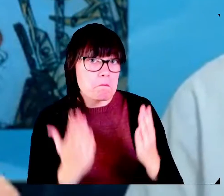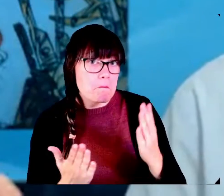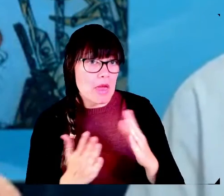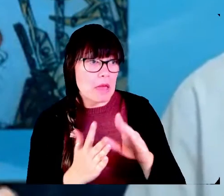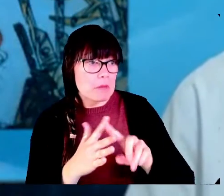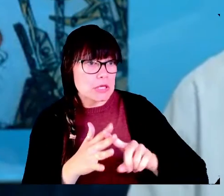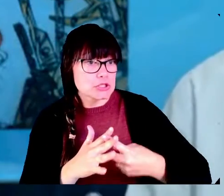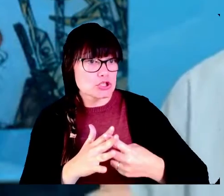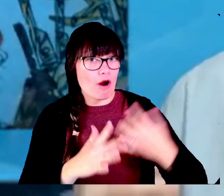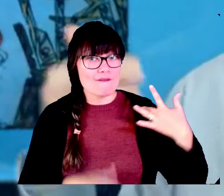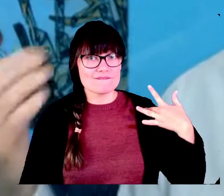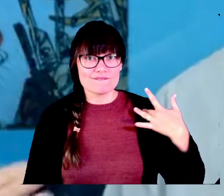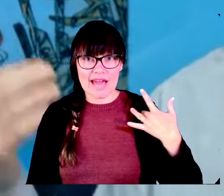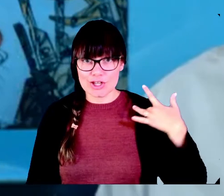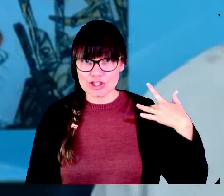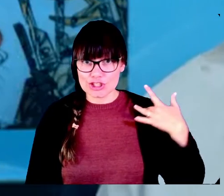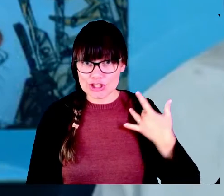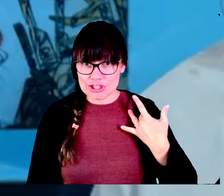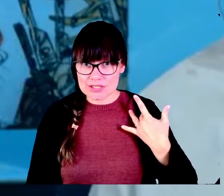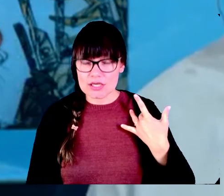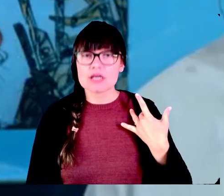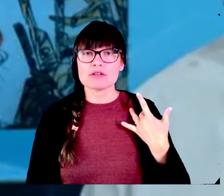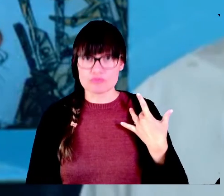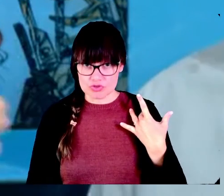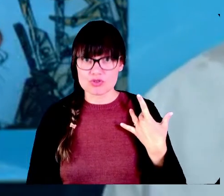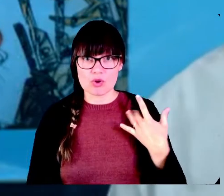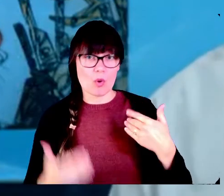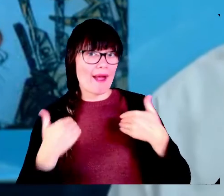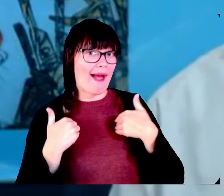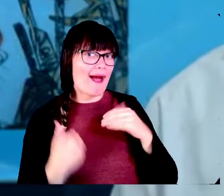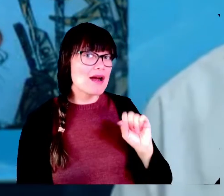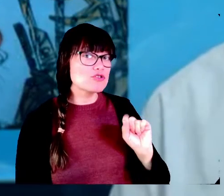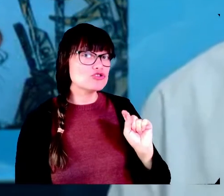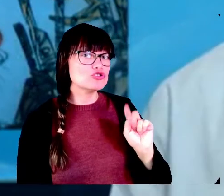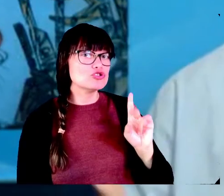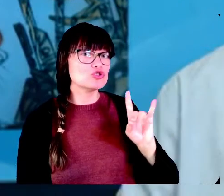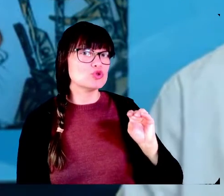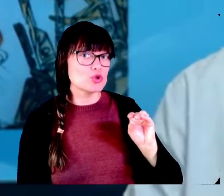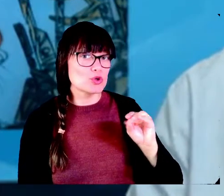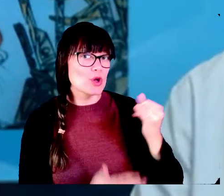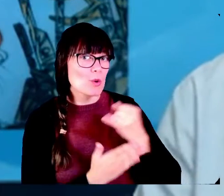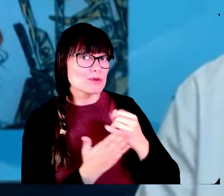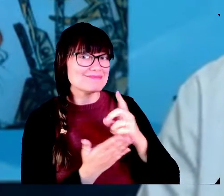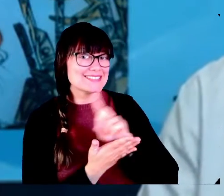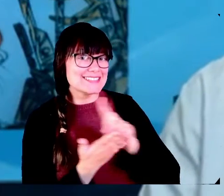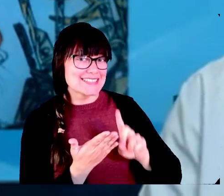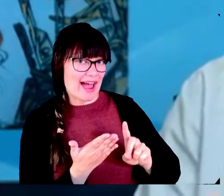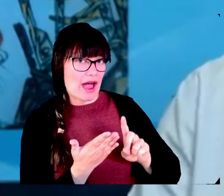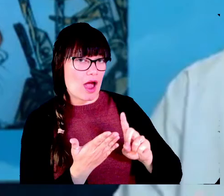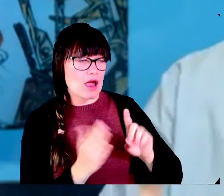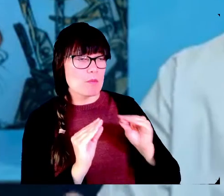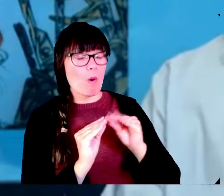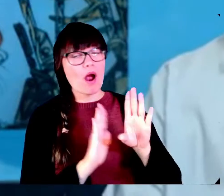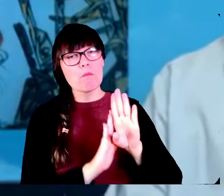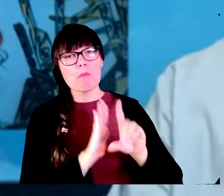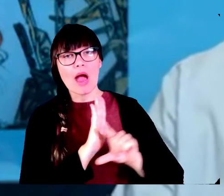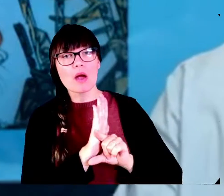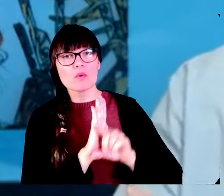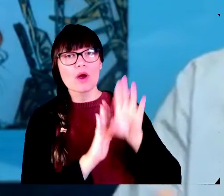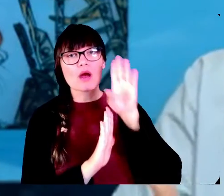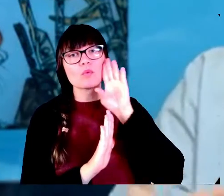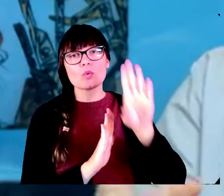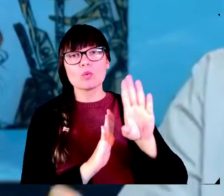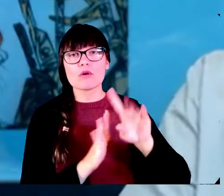She told me that. Now, if she has studio design as a background in that, then right away that kind of launches her